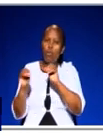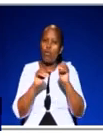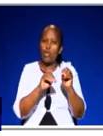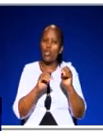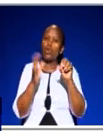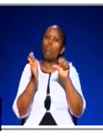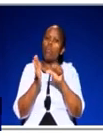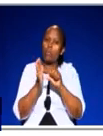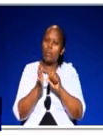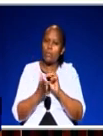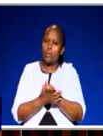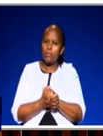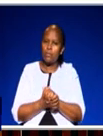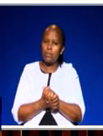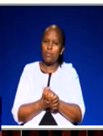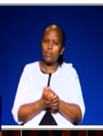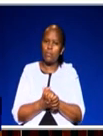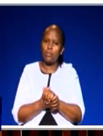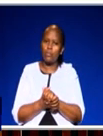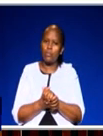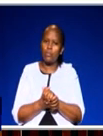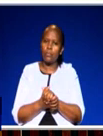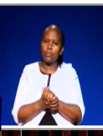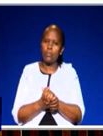problems that would follow.